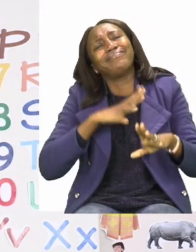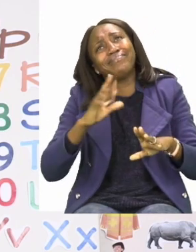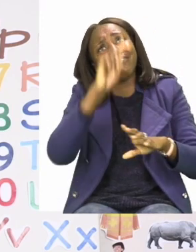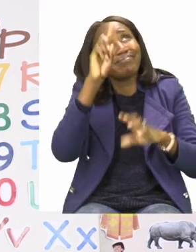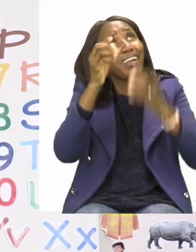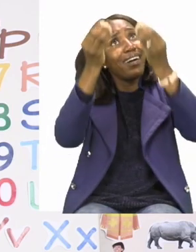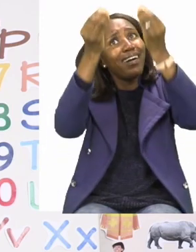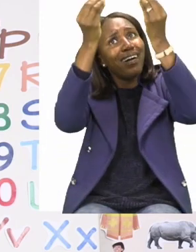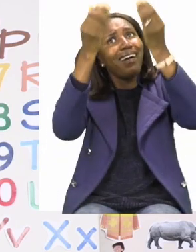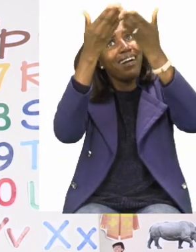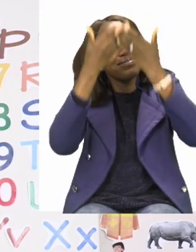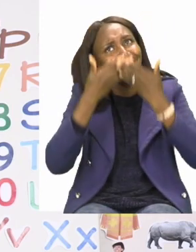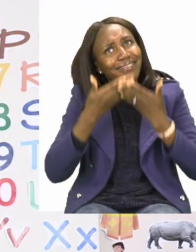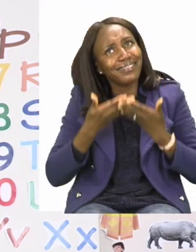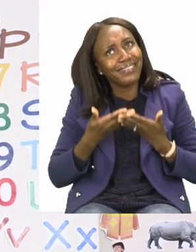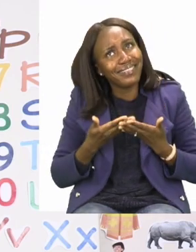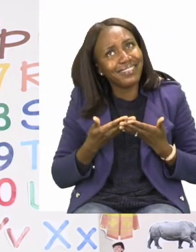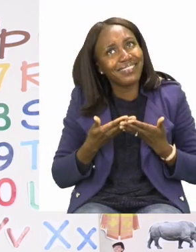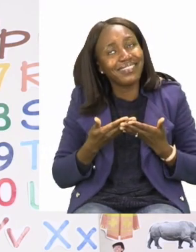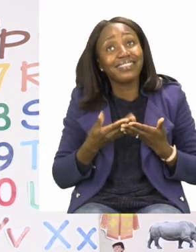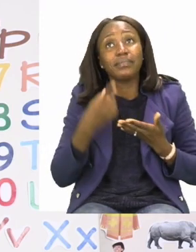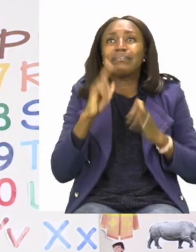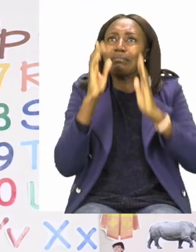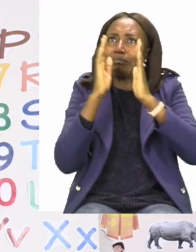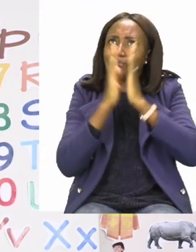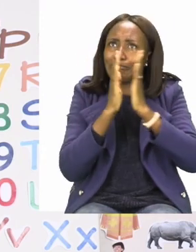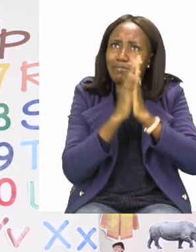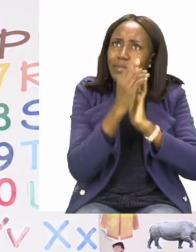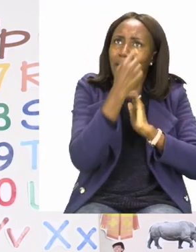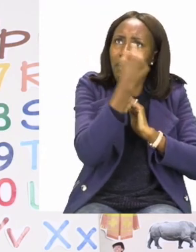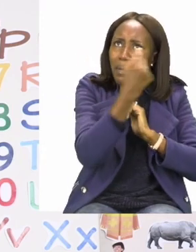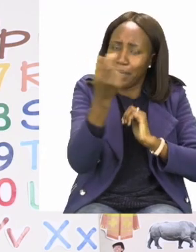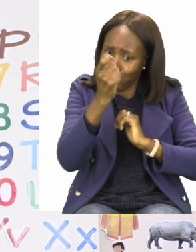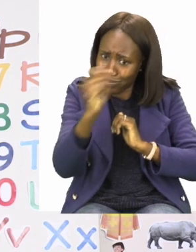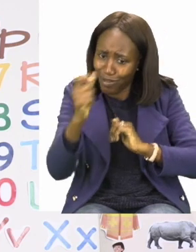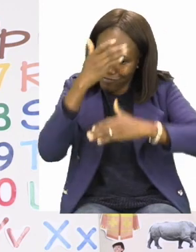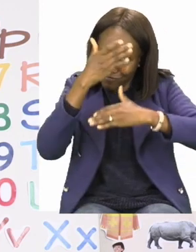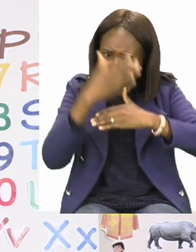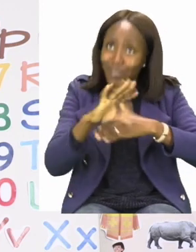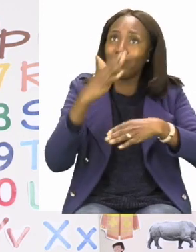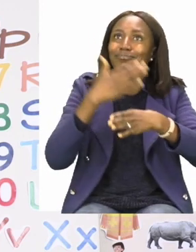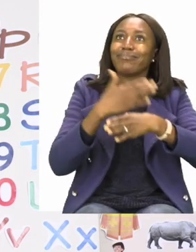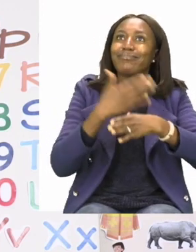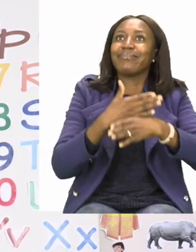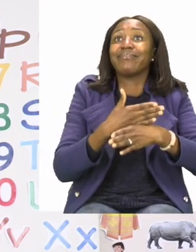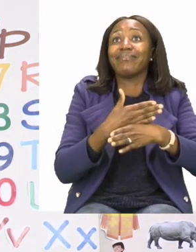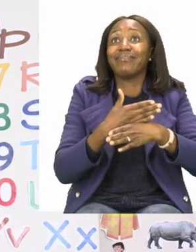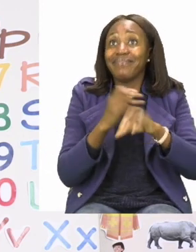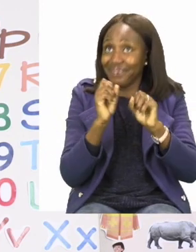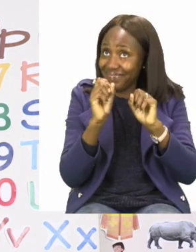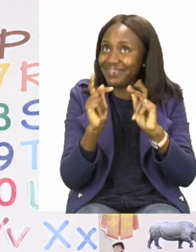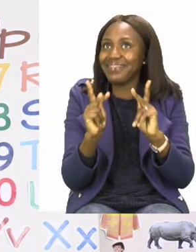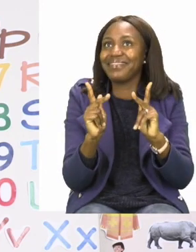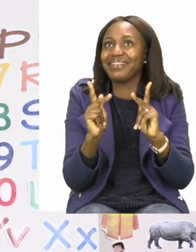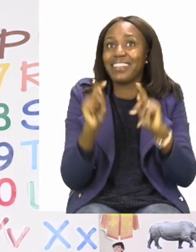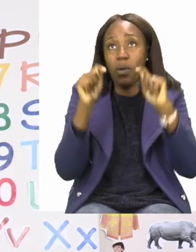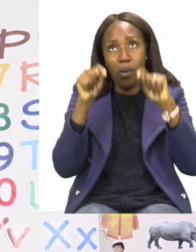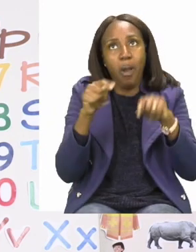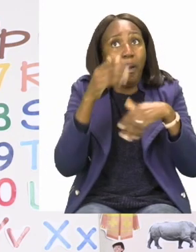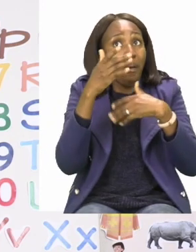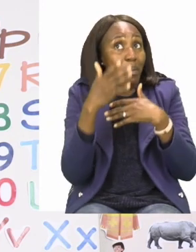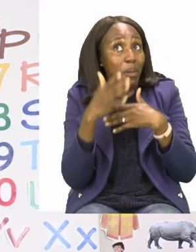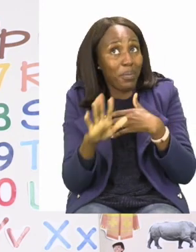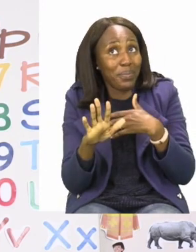adult for help. But make sure that you finish your work by yourself. So now that we are done with